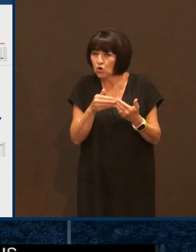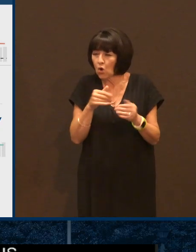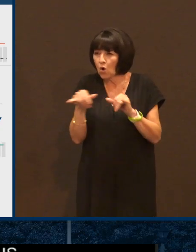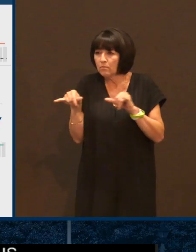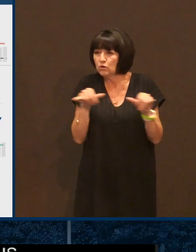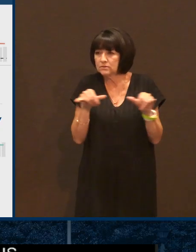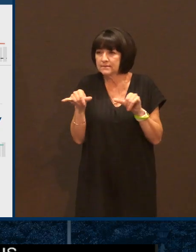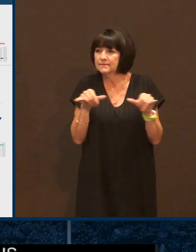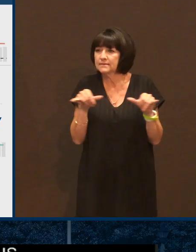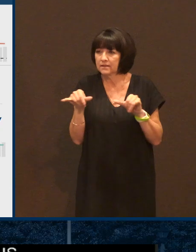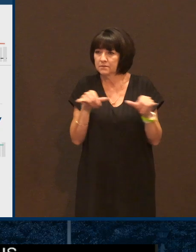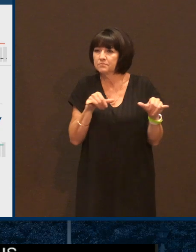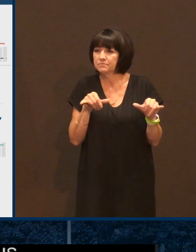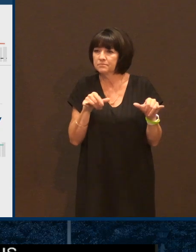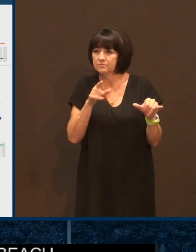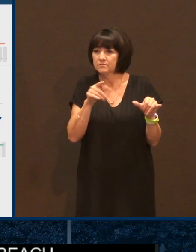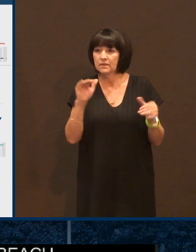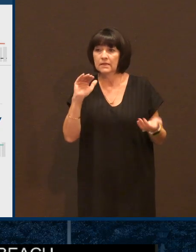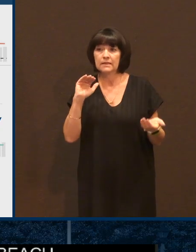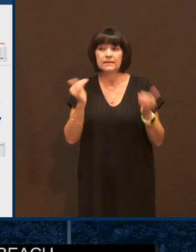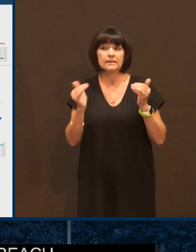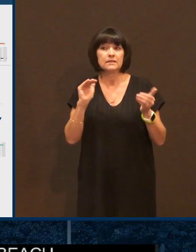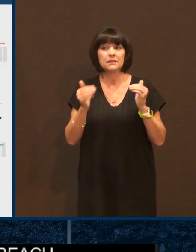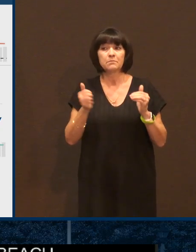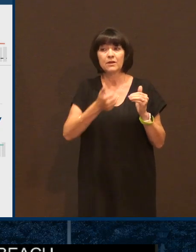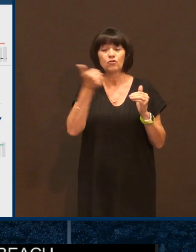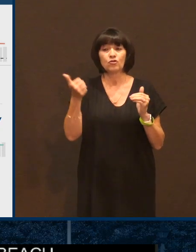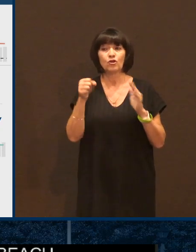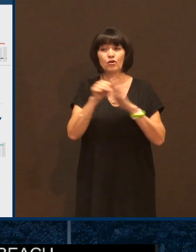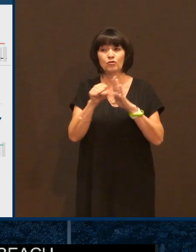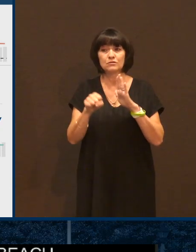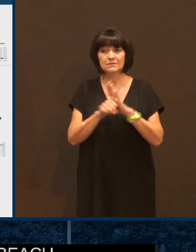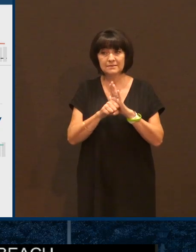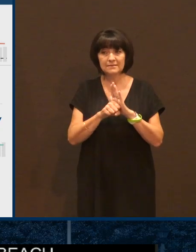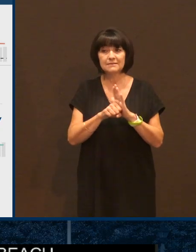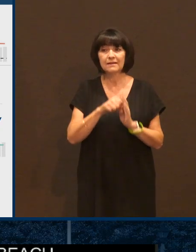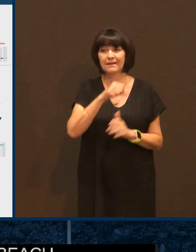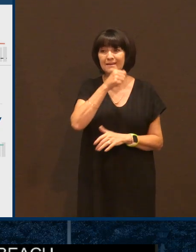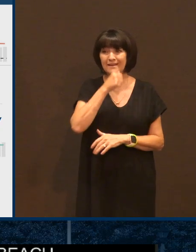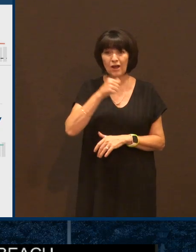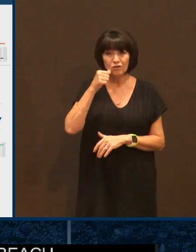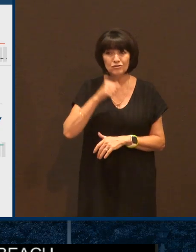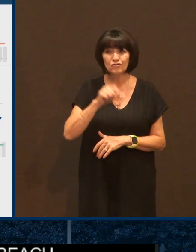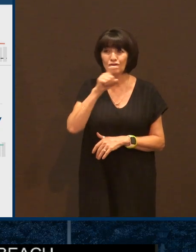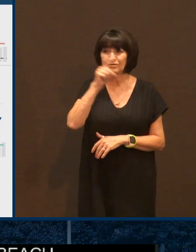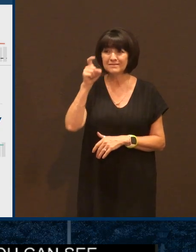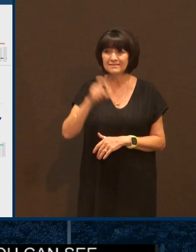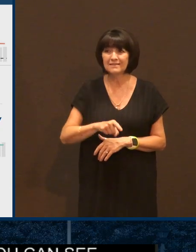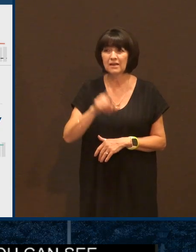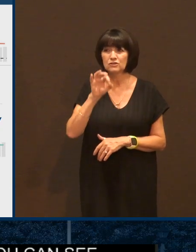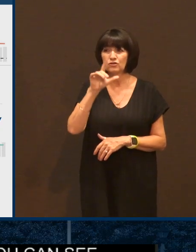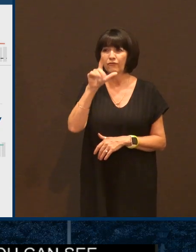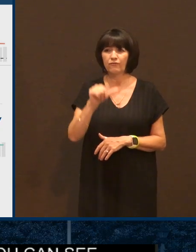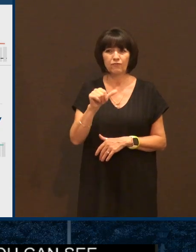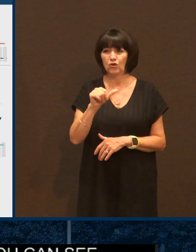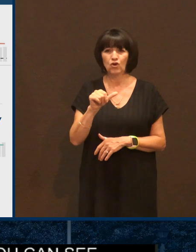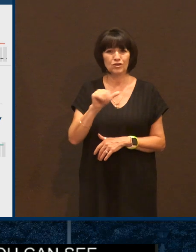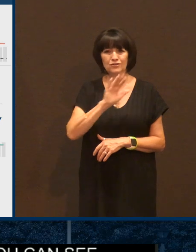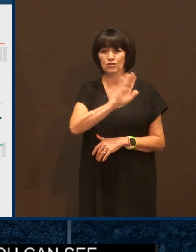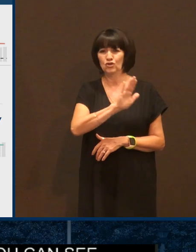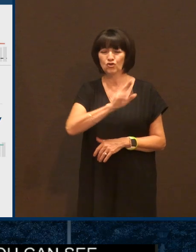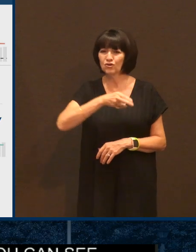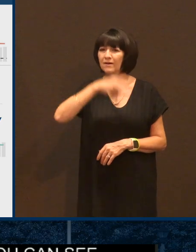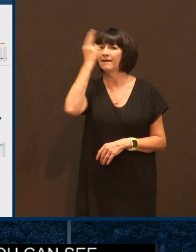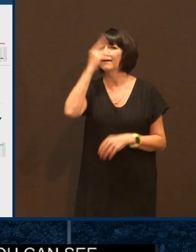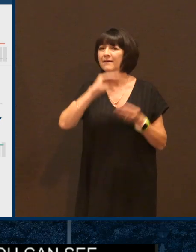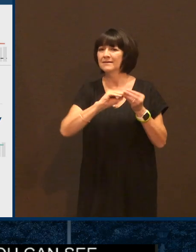with the other states that we were grouped in with, Arizona, Florida, and Texas, that are in double digits and really